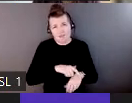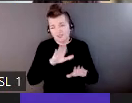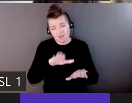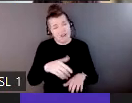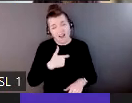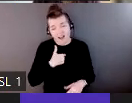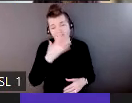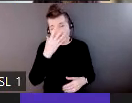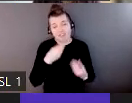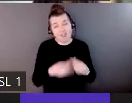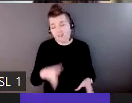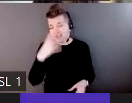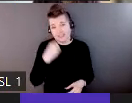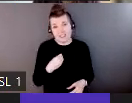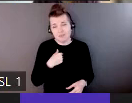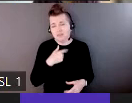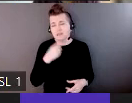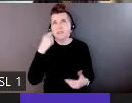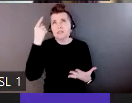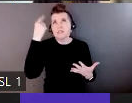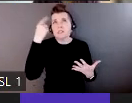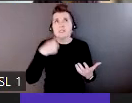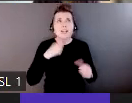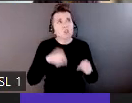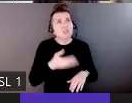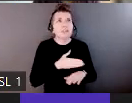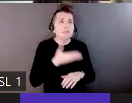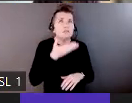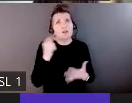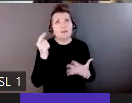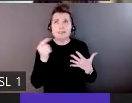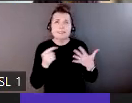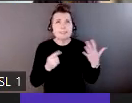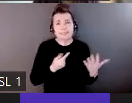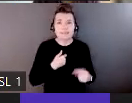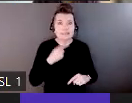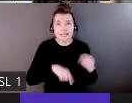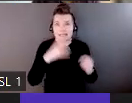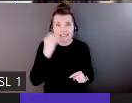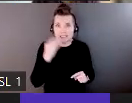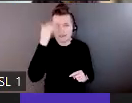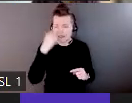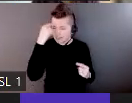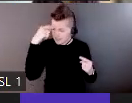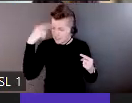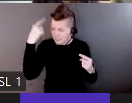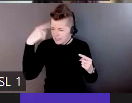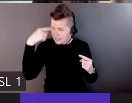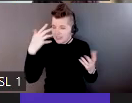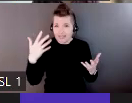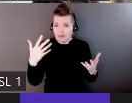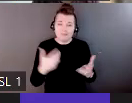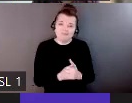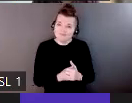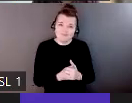thinking about, could we do it better? But empowerment, often in elder abuse, we all know you're taking away the power. We want